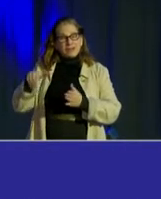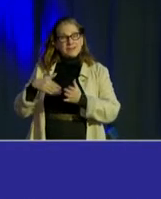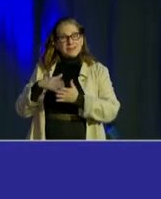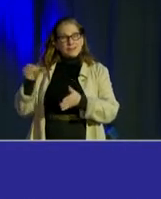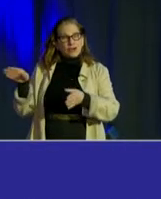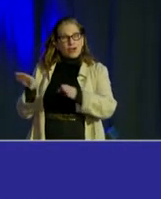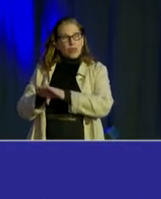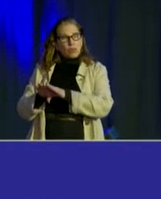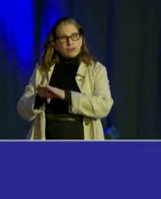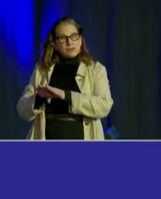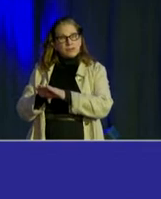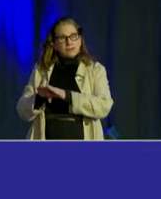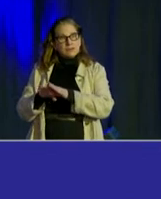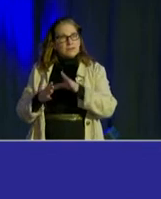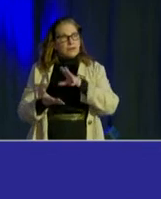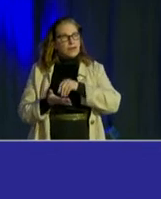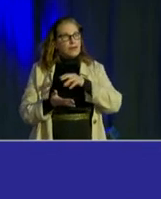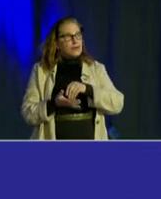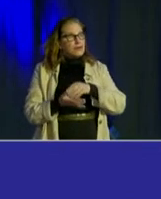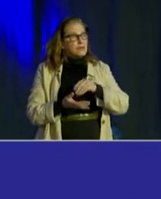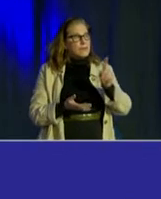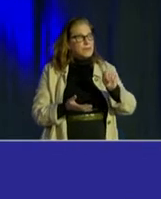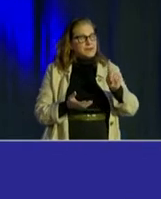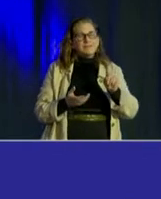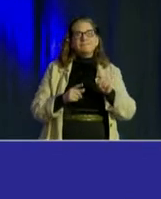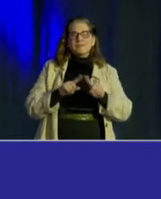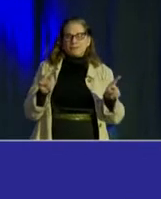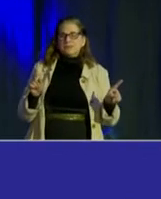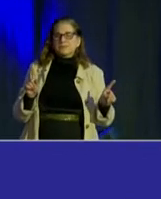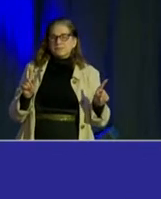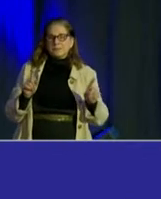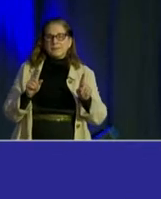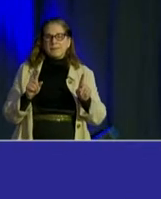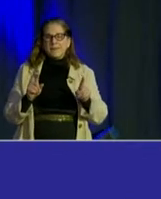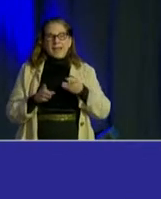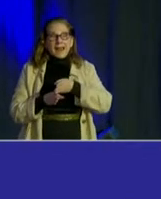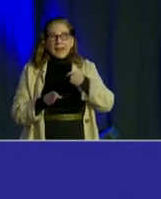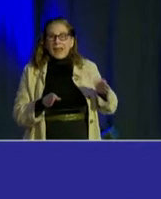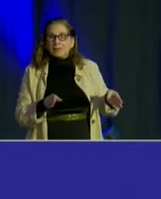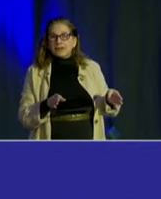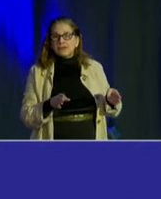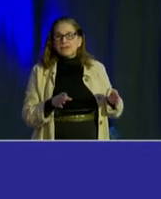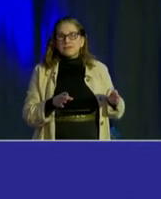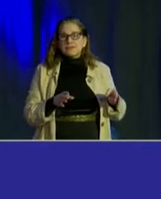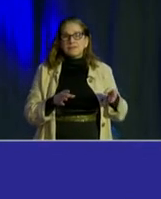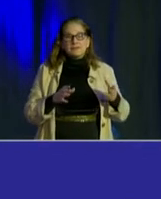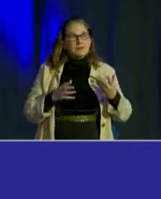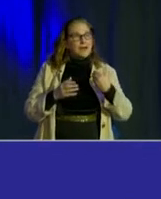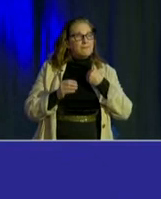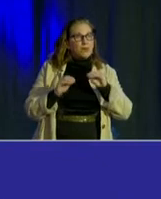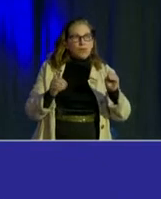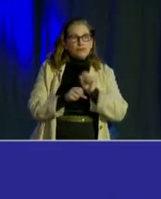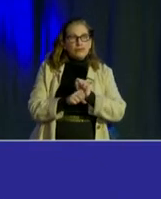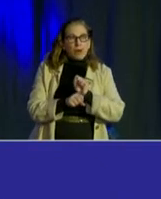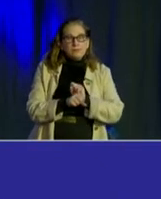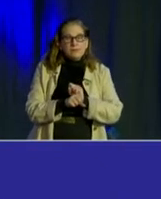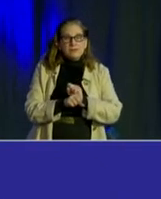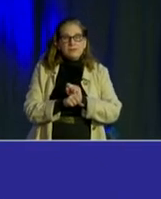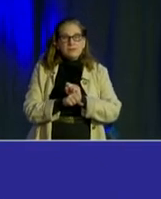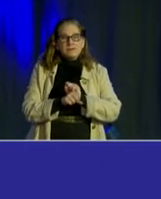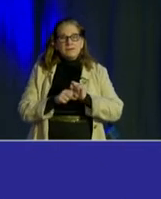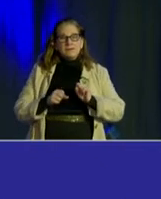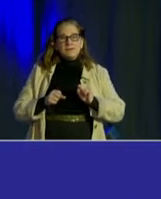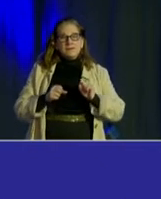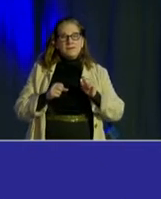of our neighbors and our residents are jobless. And these are not problems we're going to solve quickly. We cannot find fixes